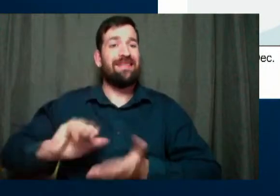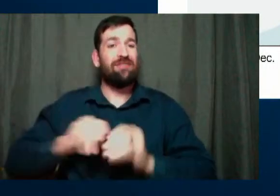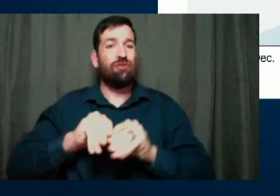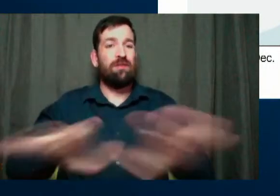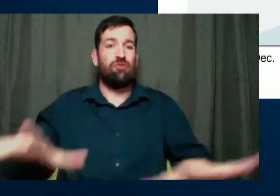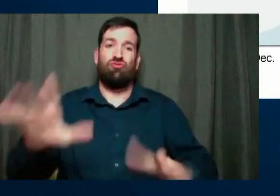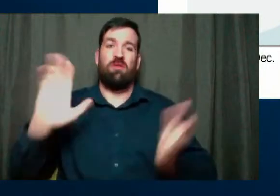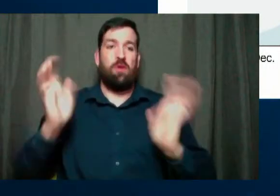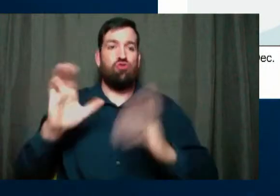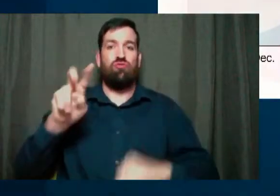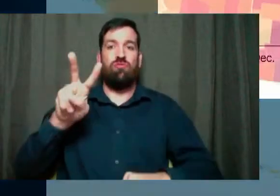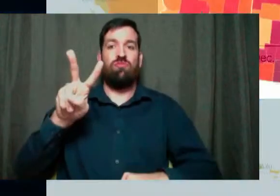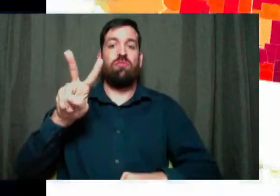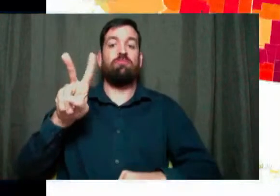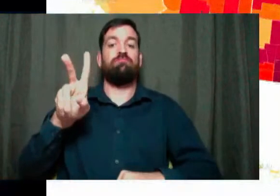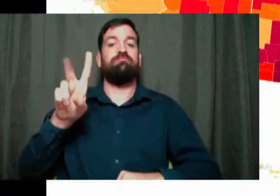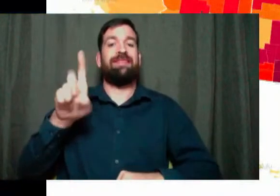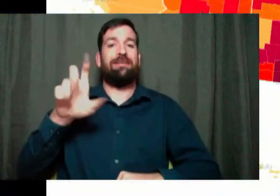Let's go to the next slide.